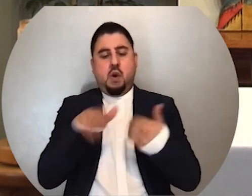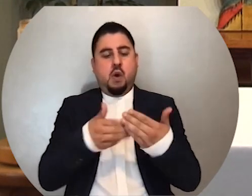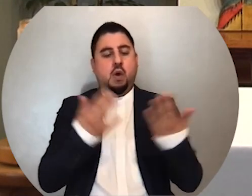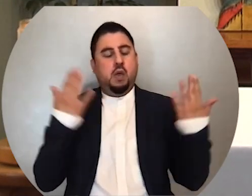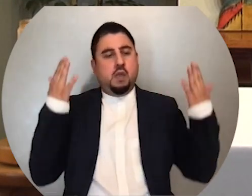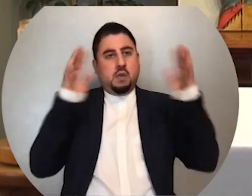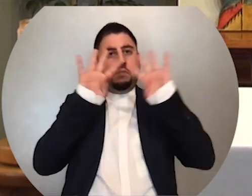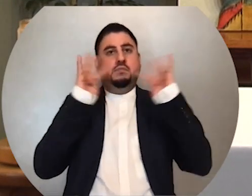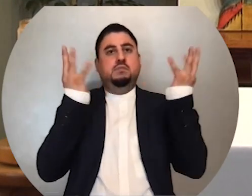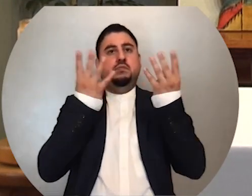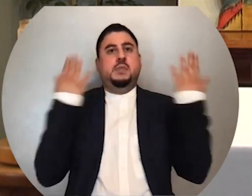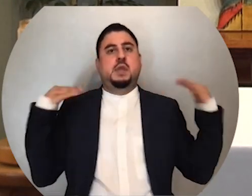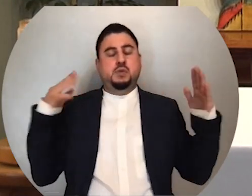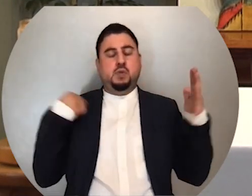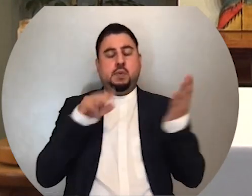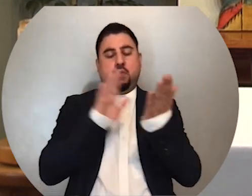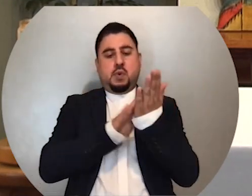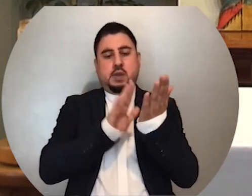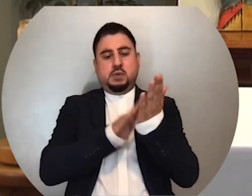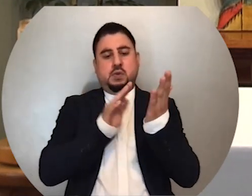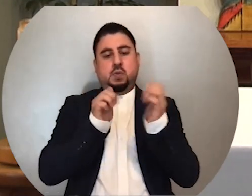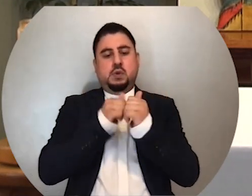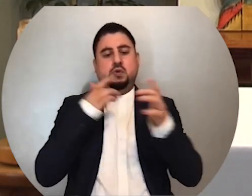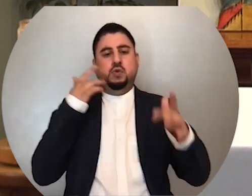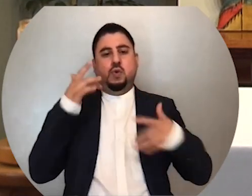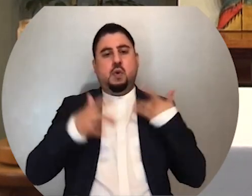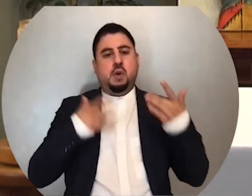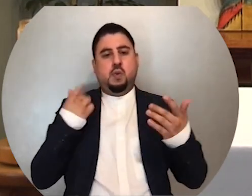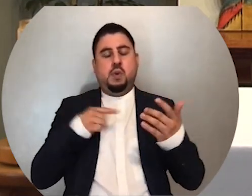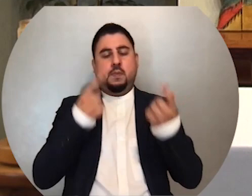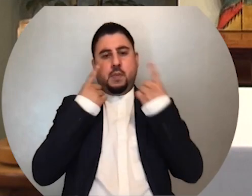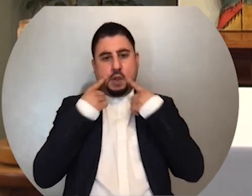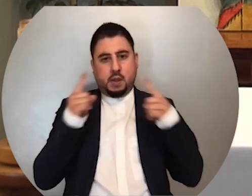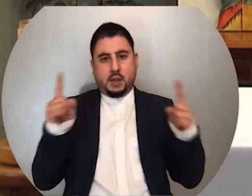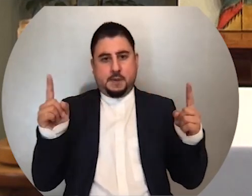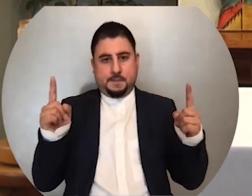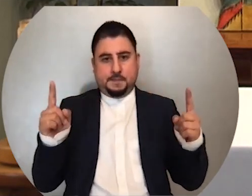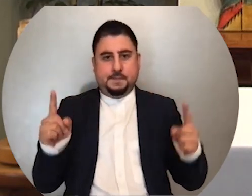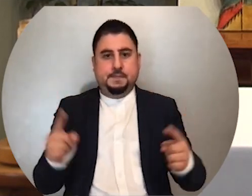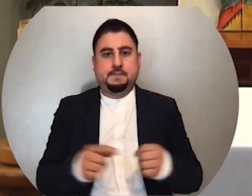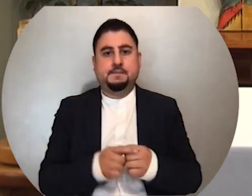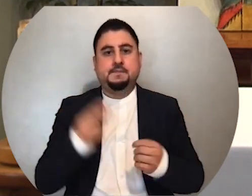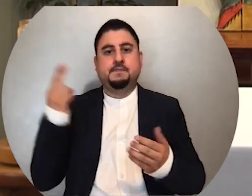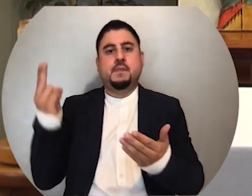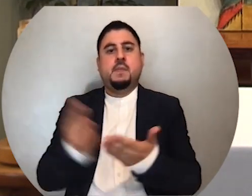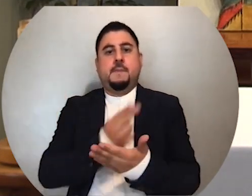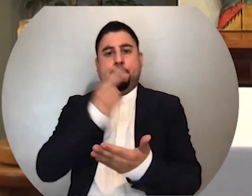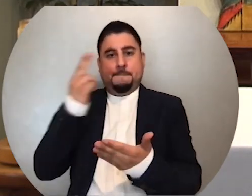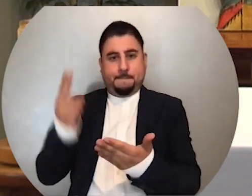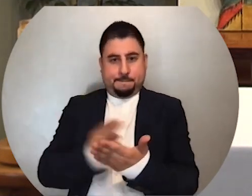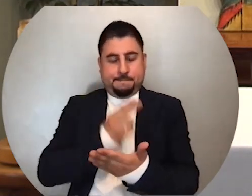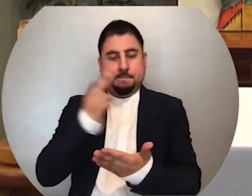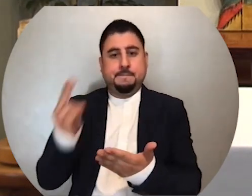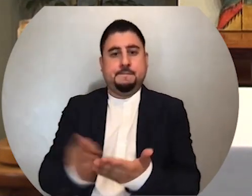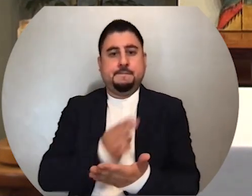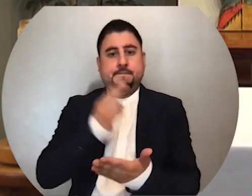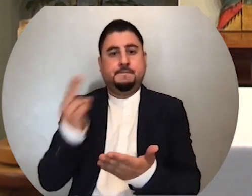with the choirs of angels we praise you, and with joy we proclaim. Holy,